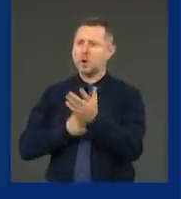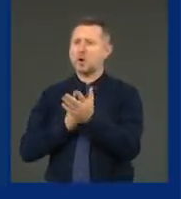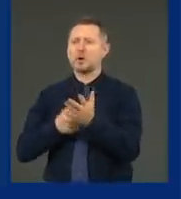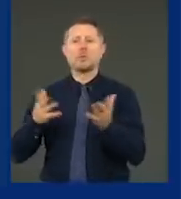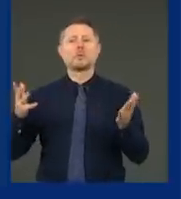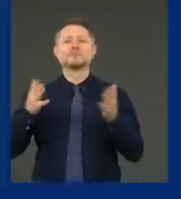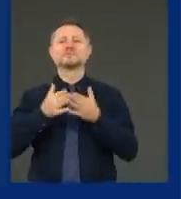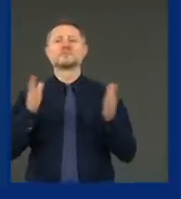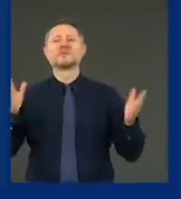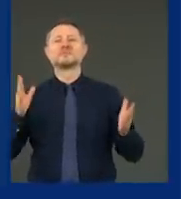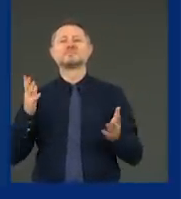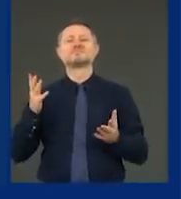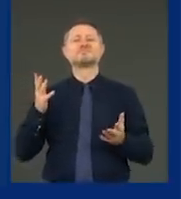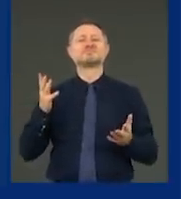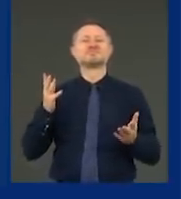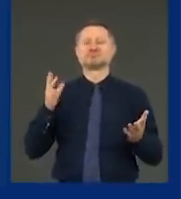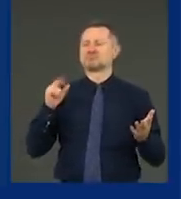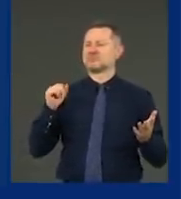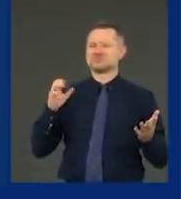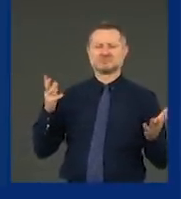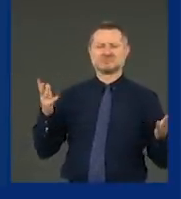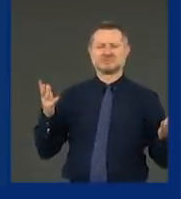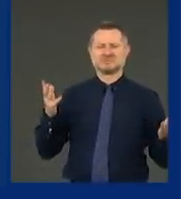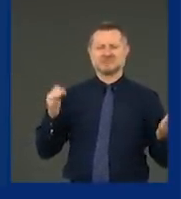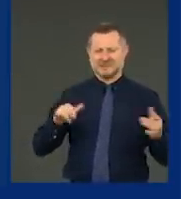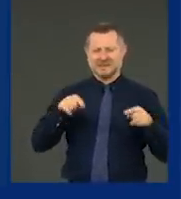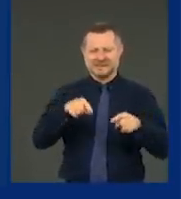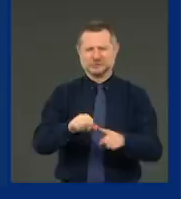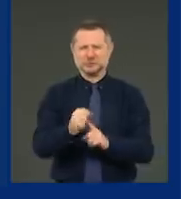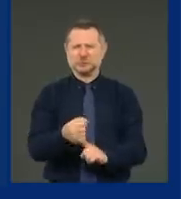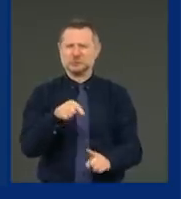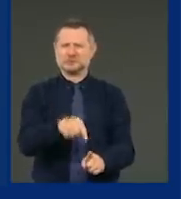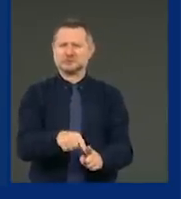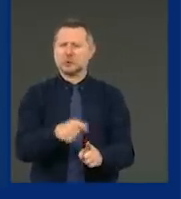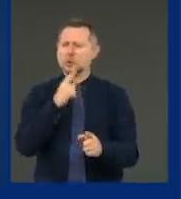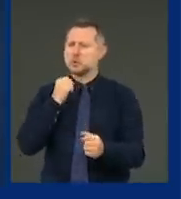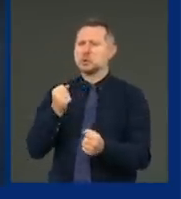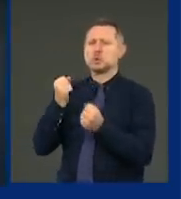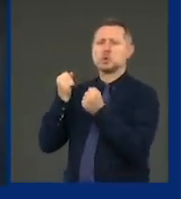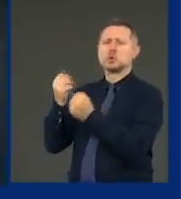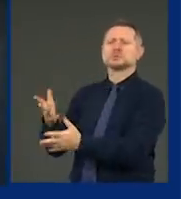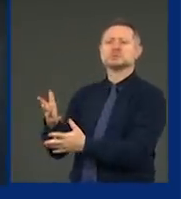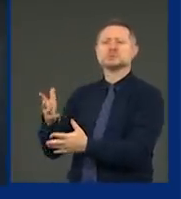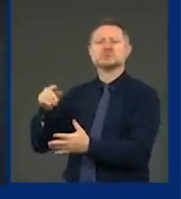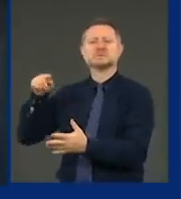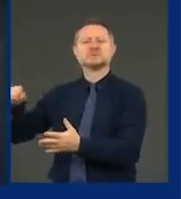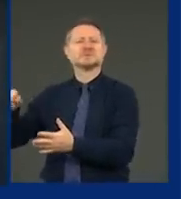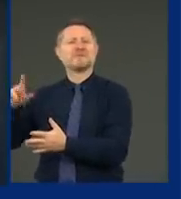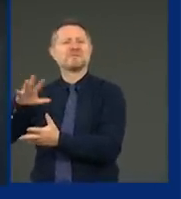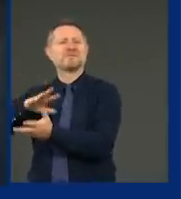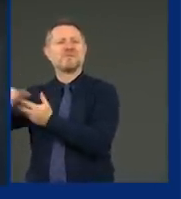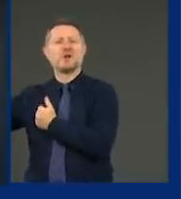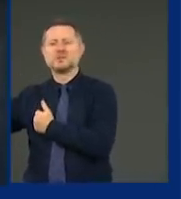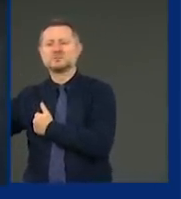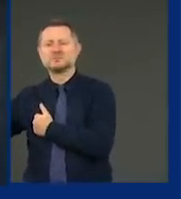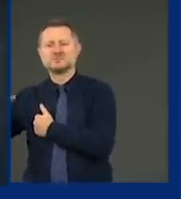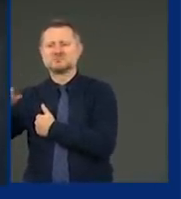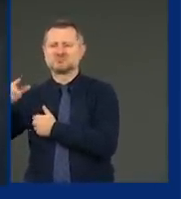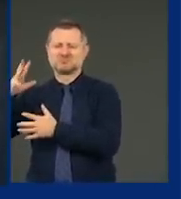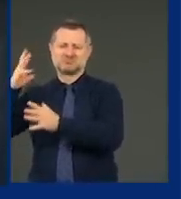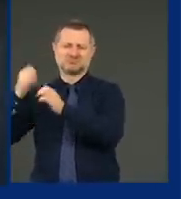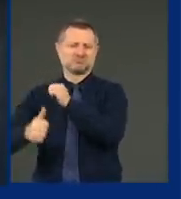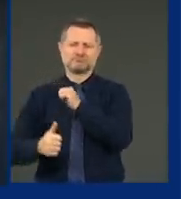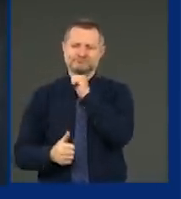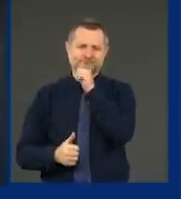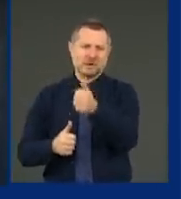situation that incited the violence. The violence doesn't work. Martin Luther King,